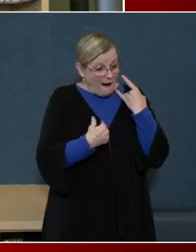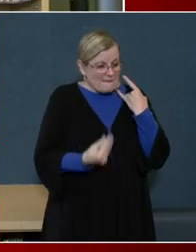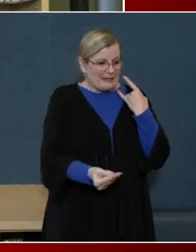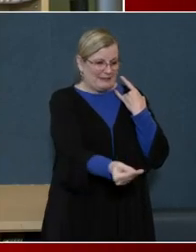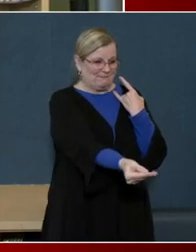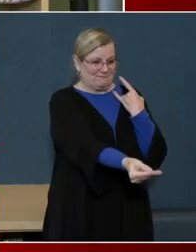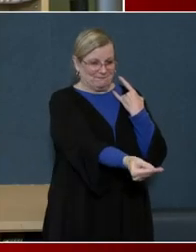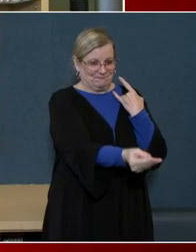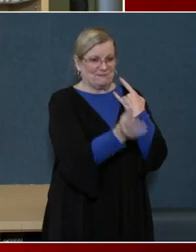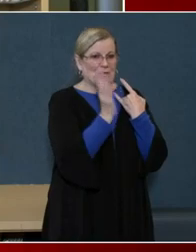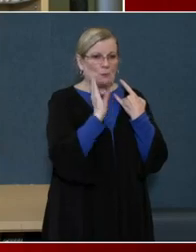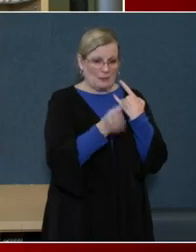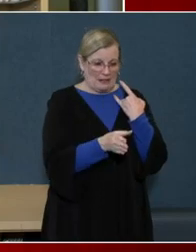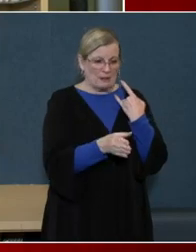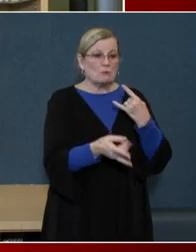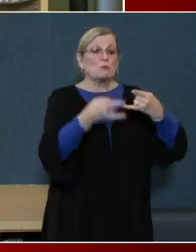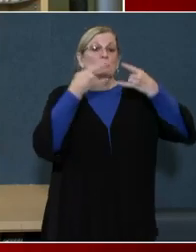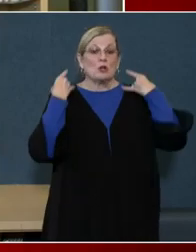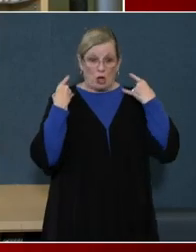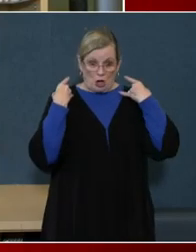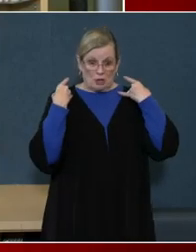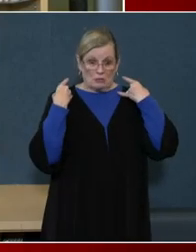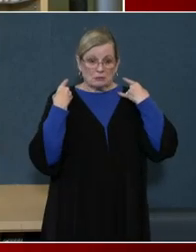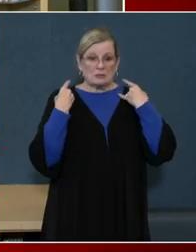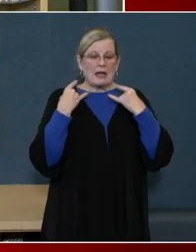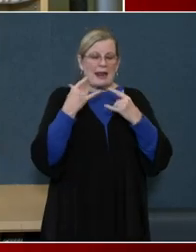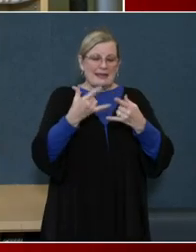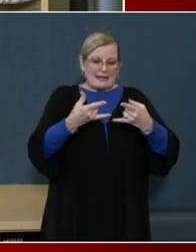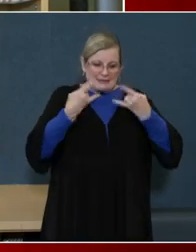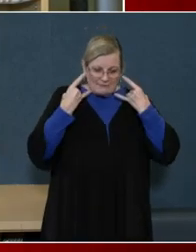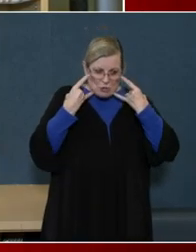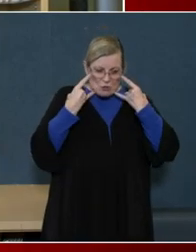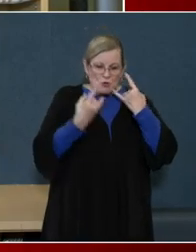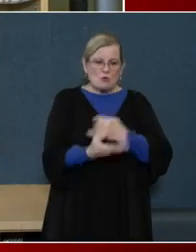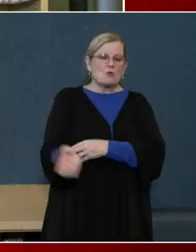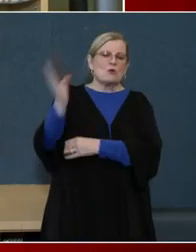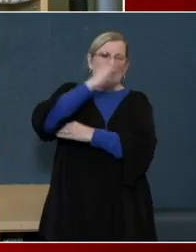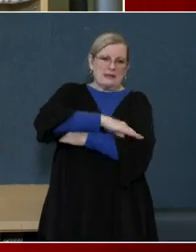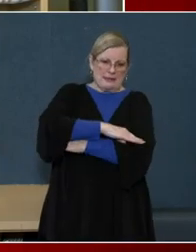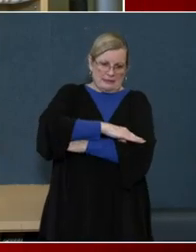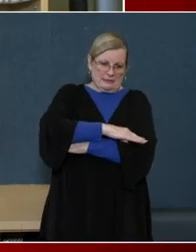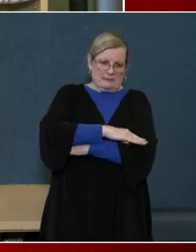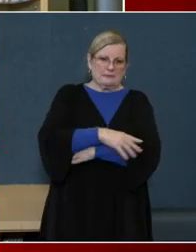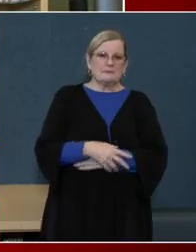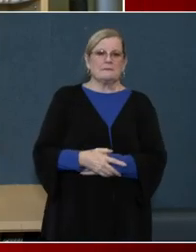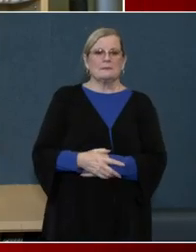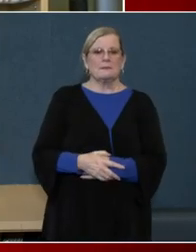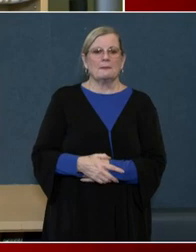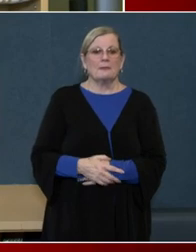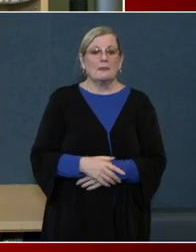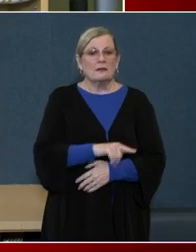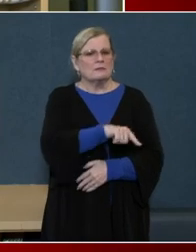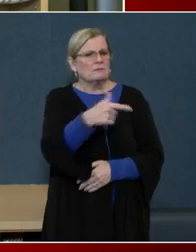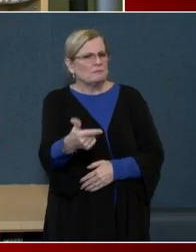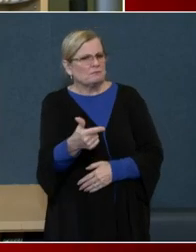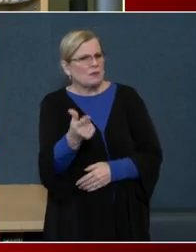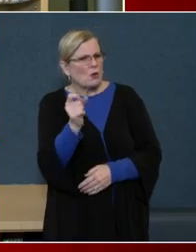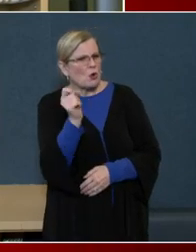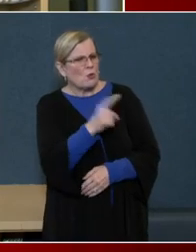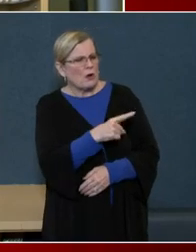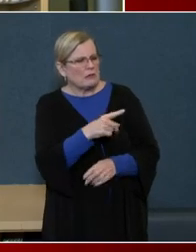day until dismissal, until a student goes home. And a question on the cohorts.